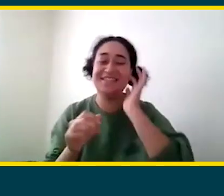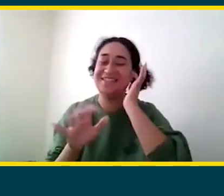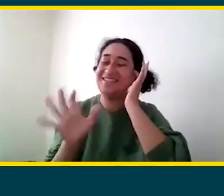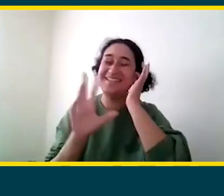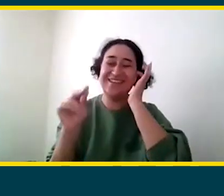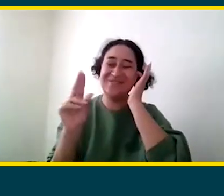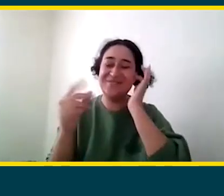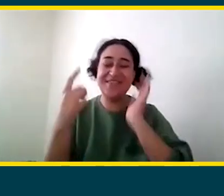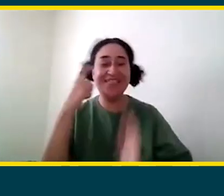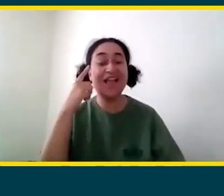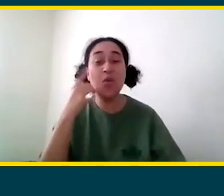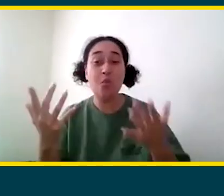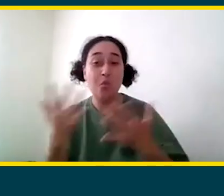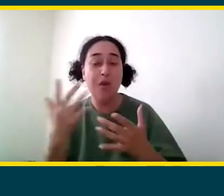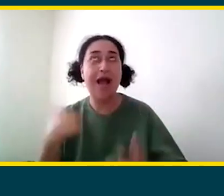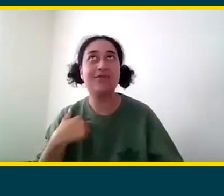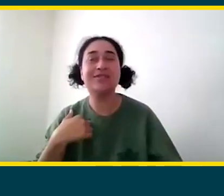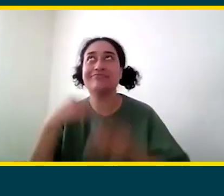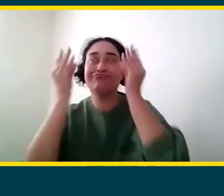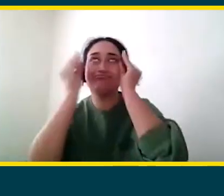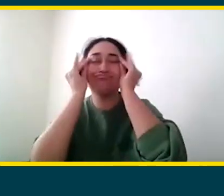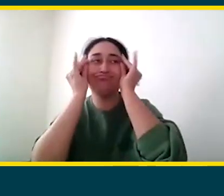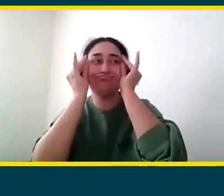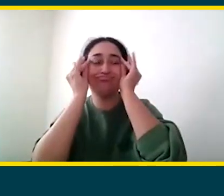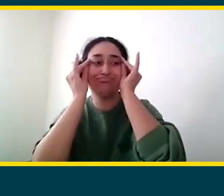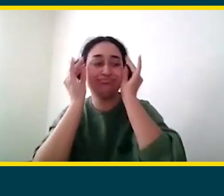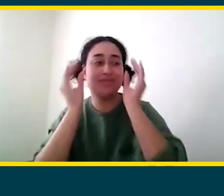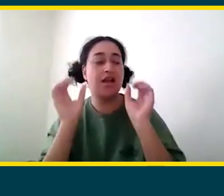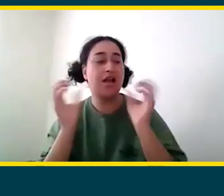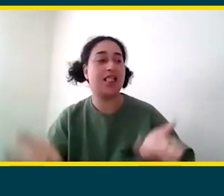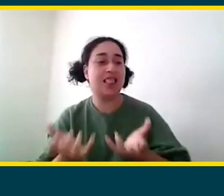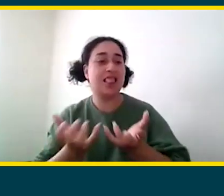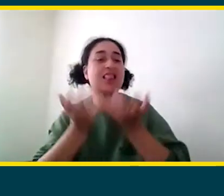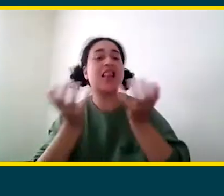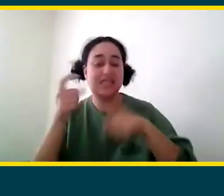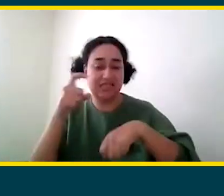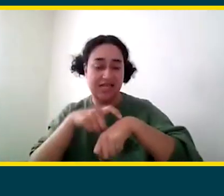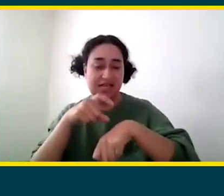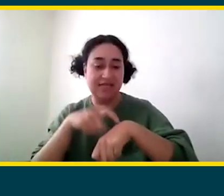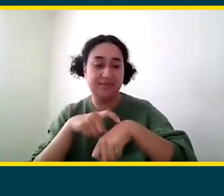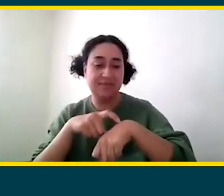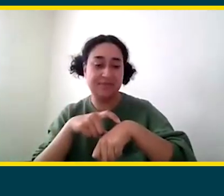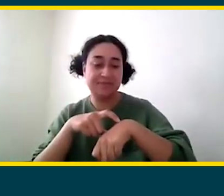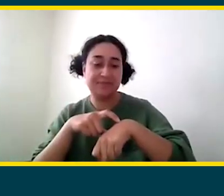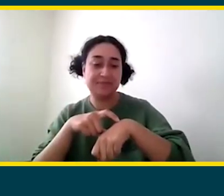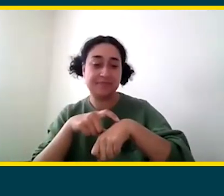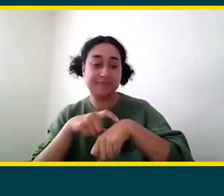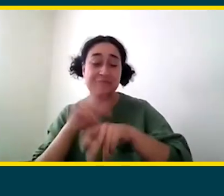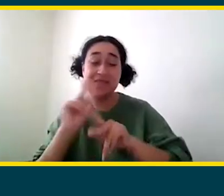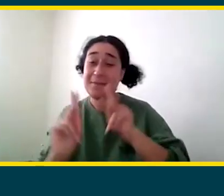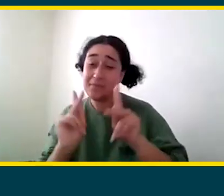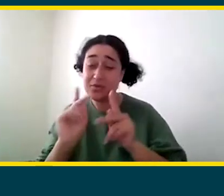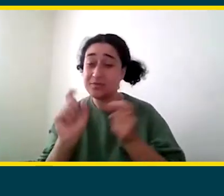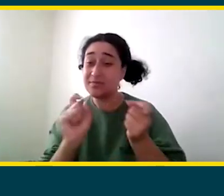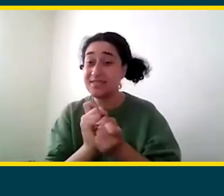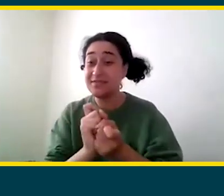I think what I was thinking about is that a lot of times I think people, especially like where I'm from